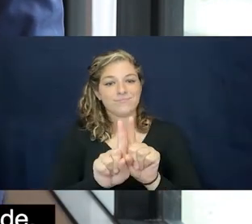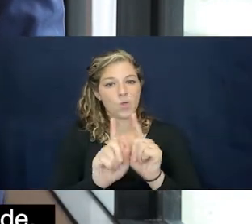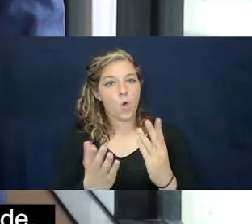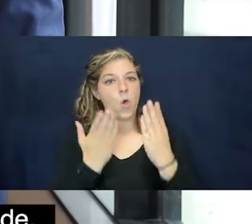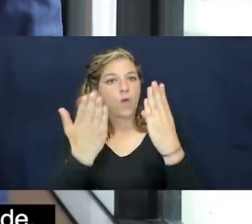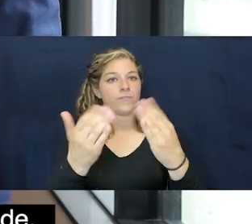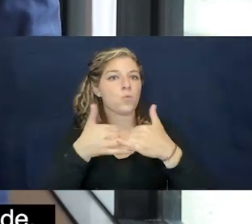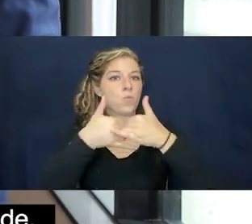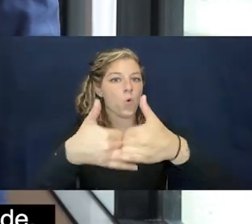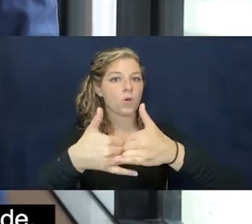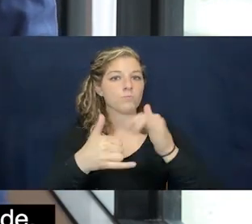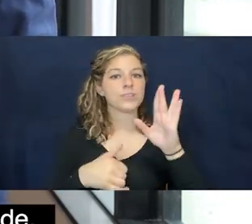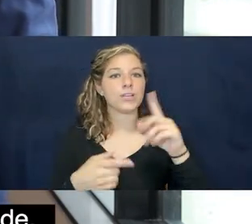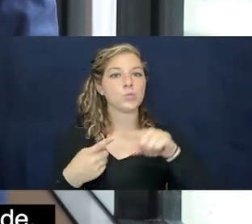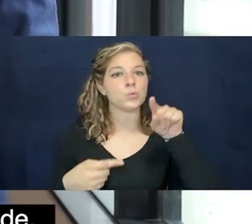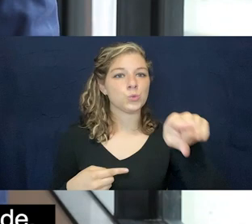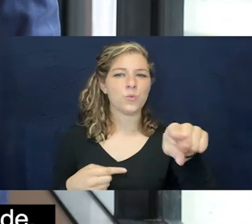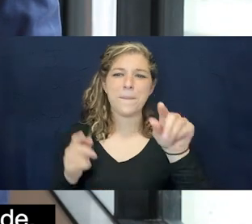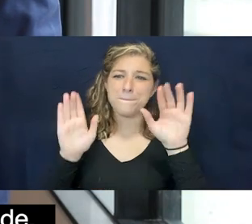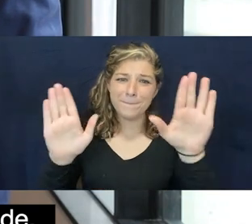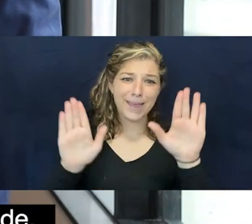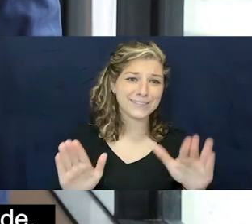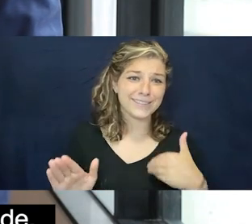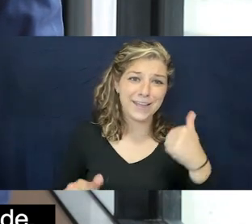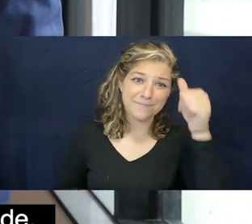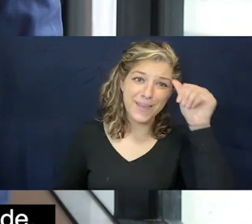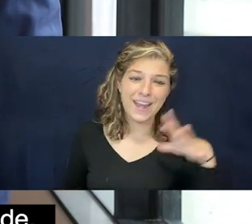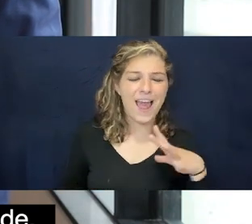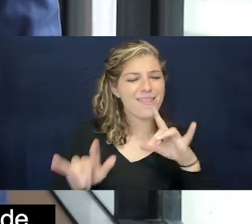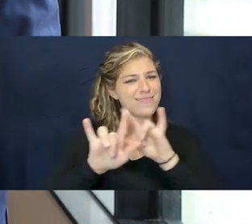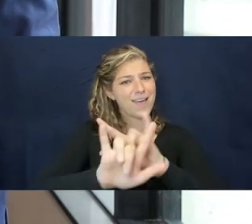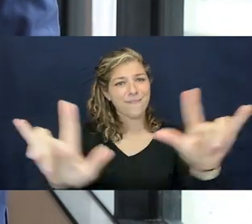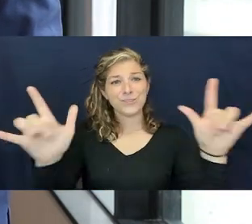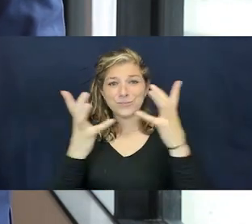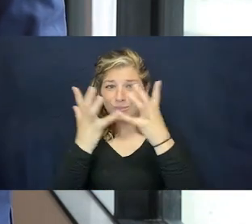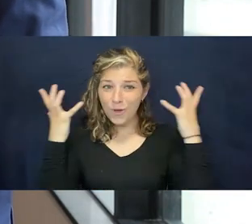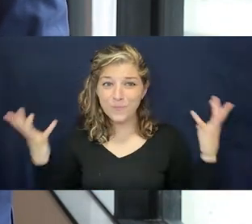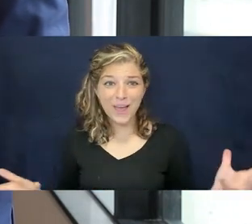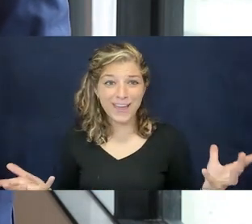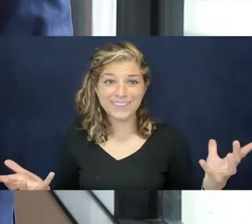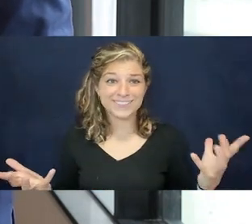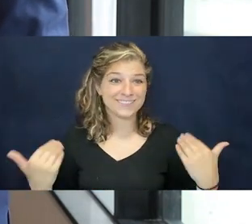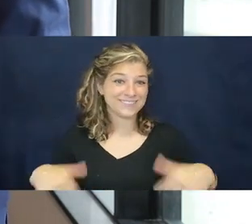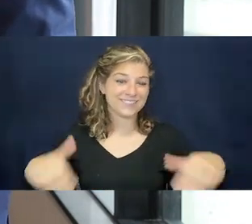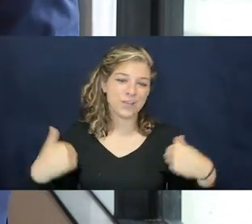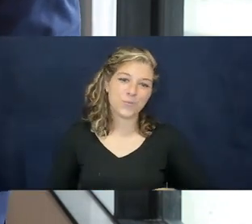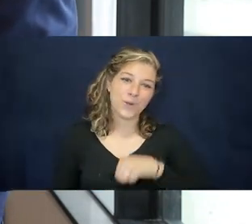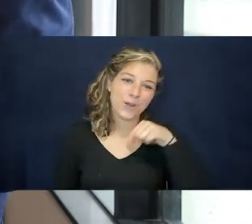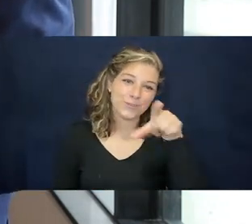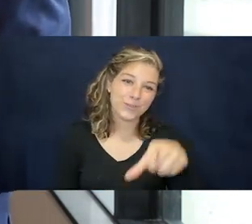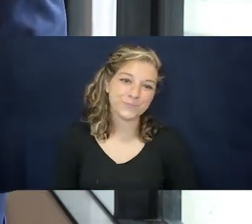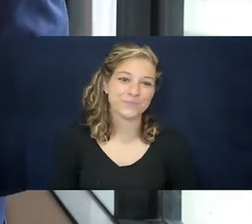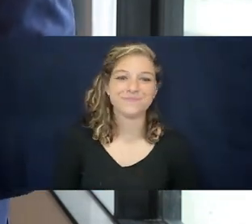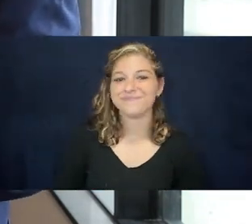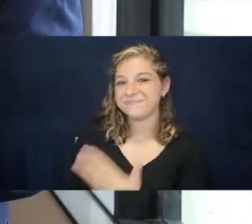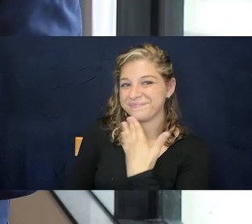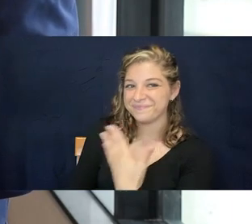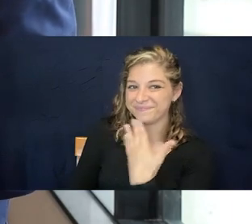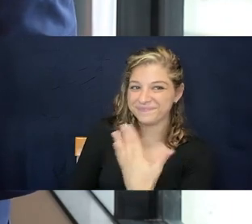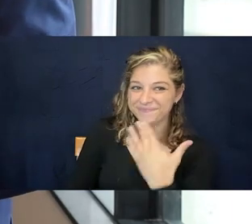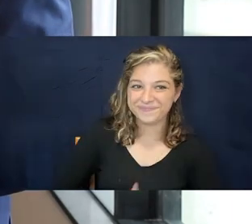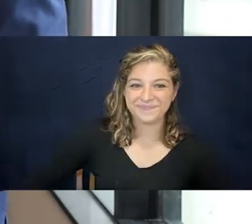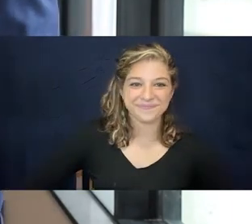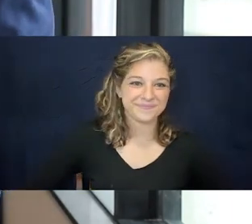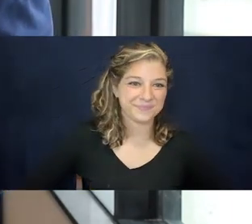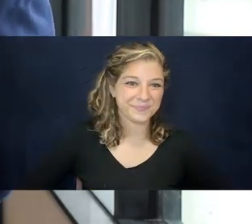proud to be standing here side by side offering you this award and presenting this to you. You're an amazing young man, and I love you so much.